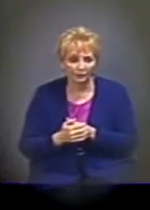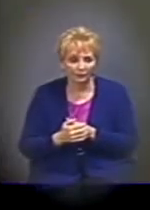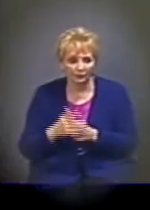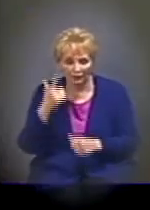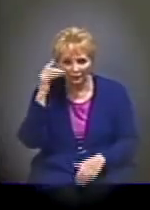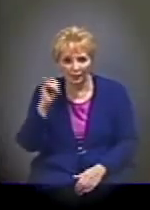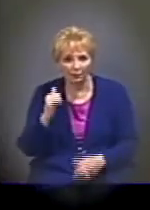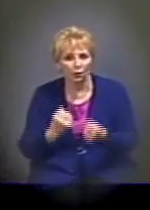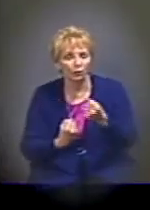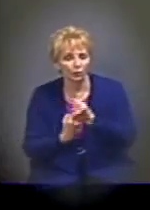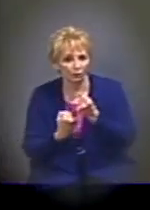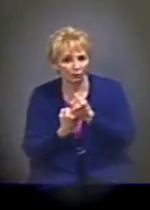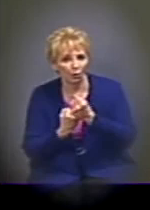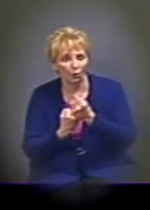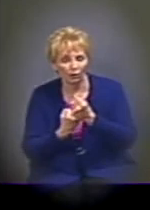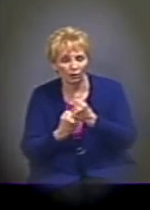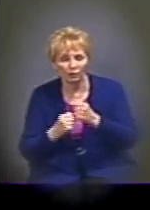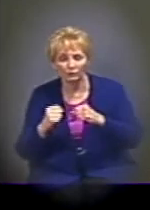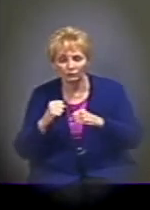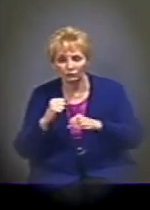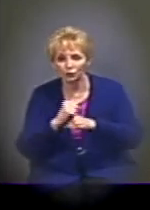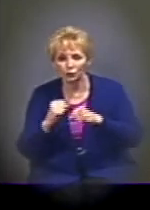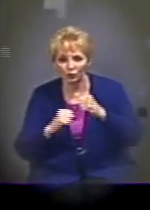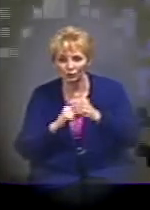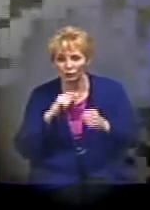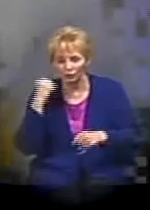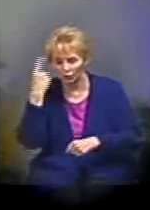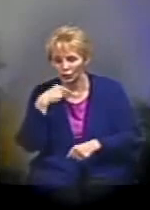same support structure, and it really looks great.